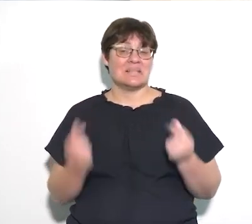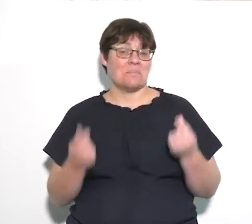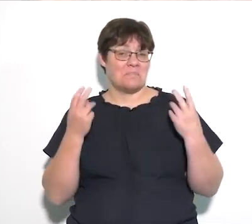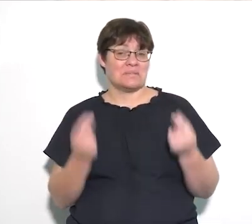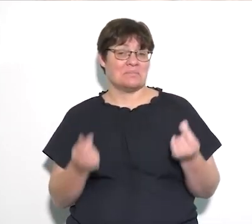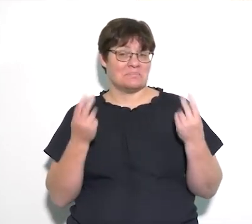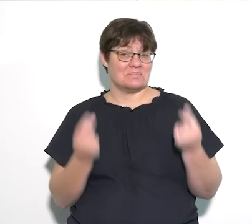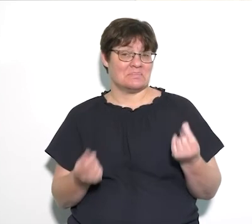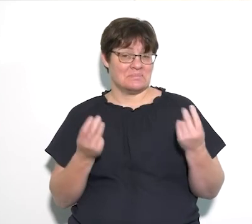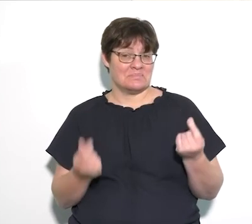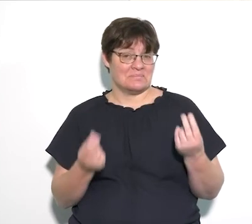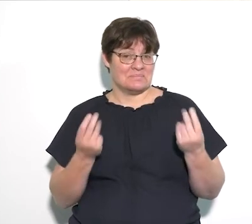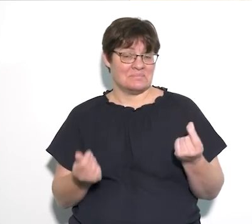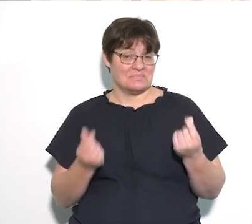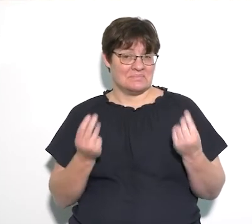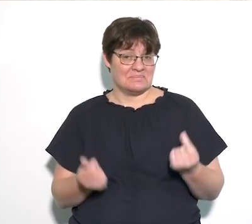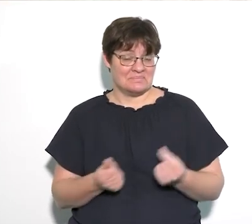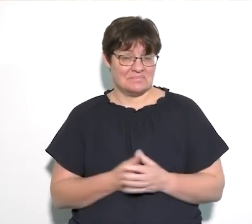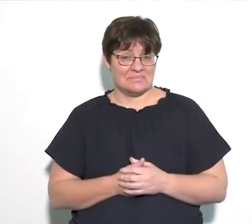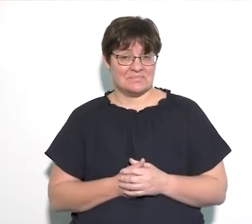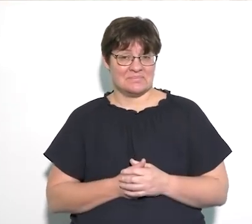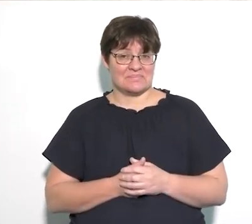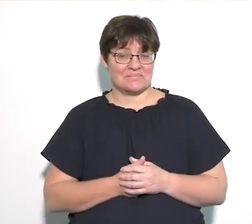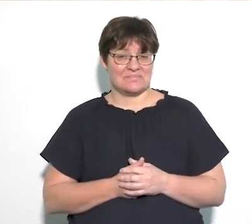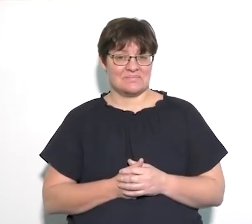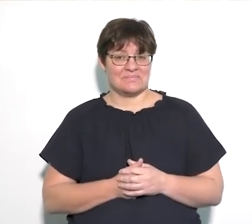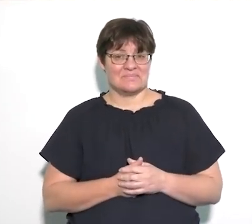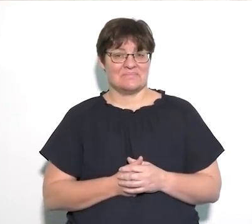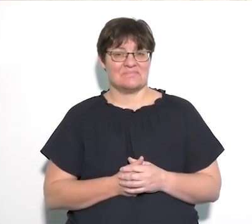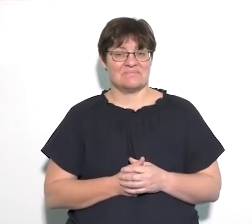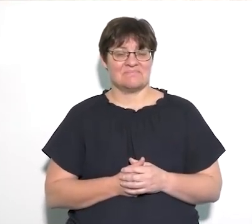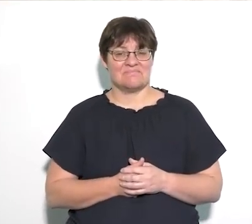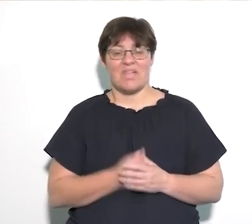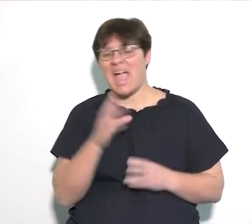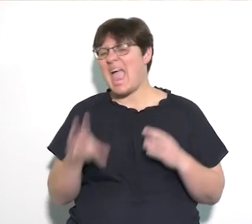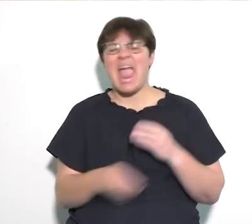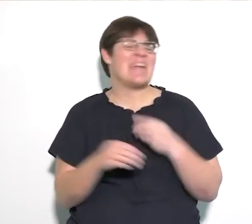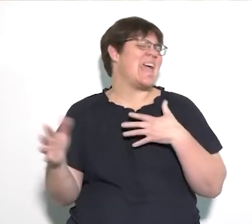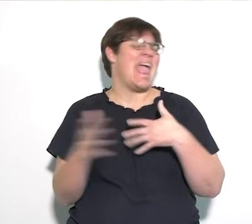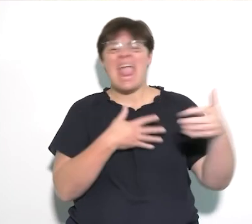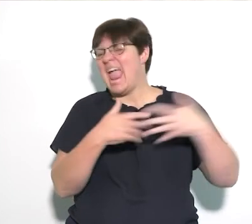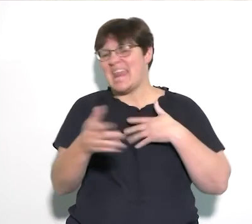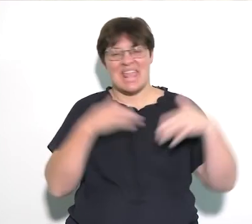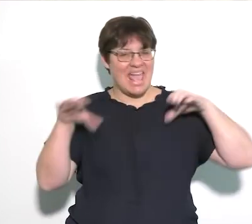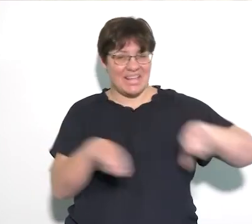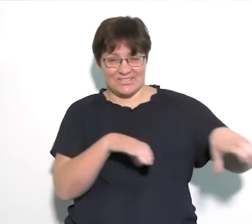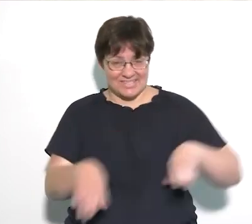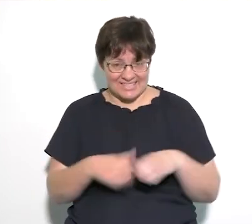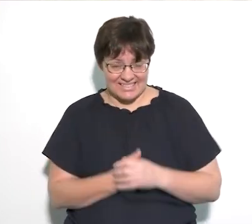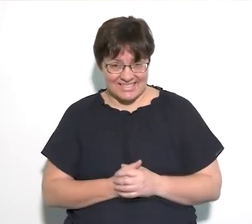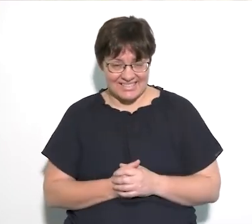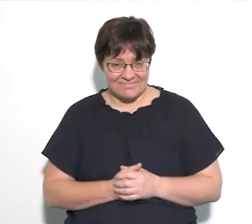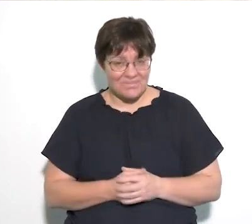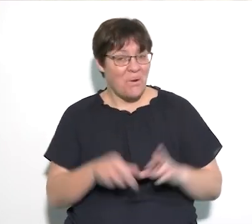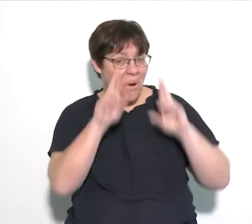Snap your fingers. You can add any action you